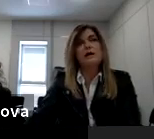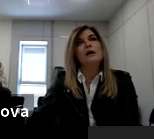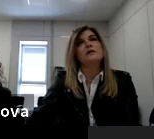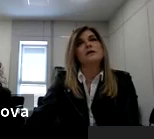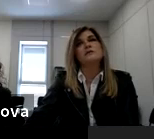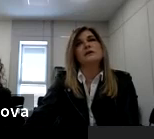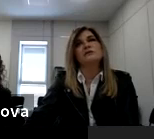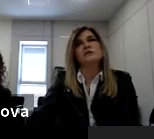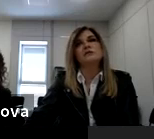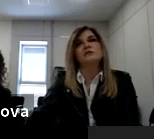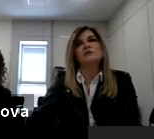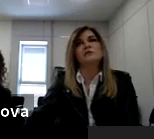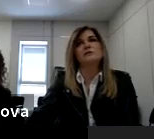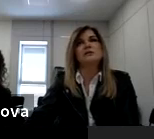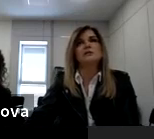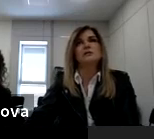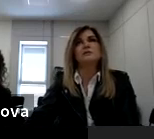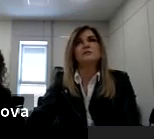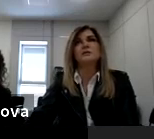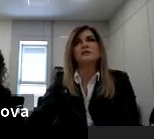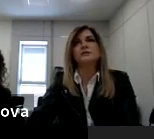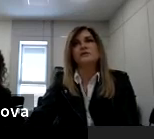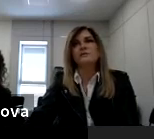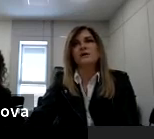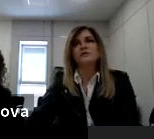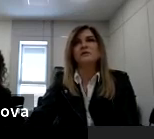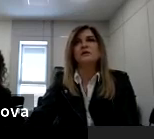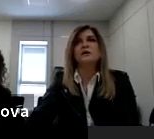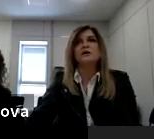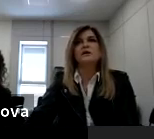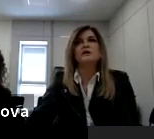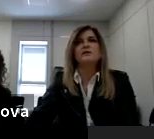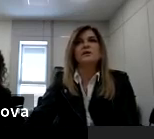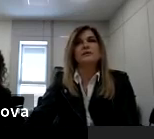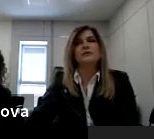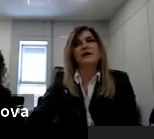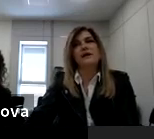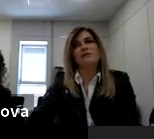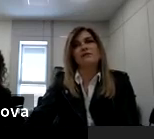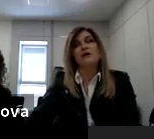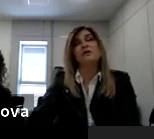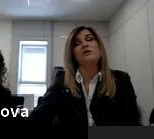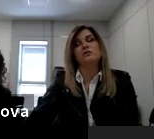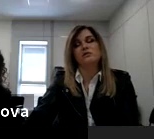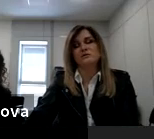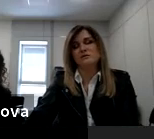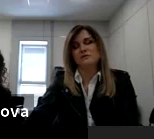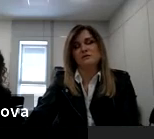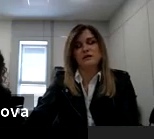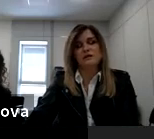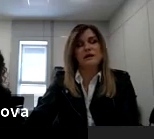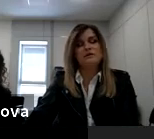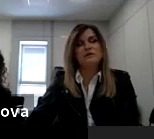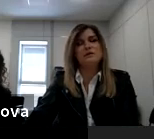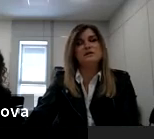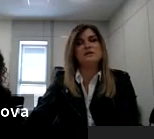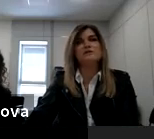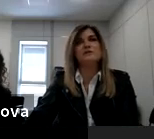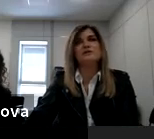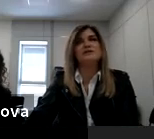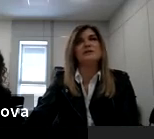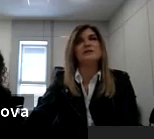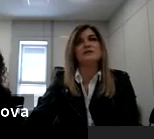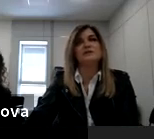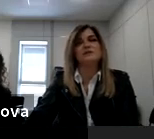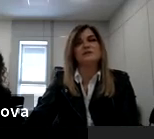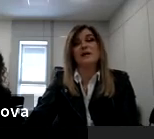sealed. That's why, for instance, you can see on the picture, where is mouse? Yeah. Here we have a hole. So the housing itself,